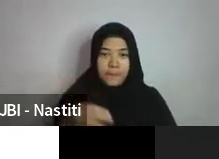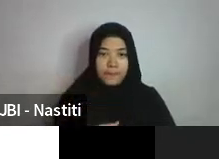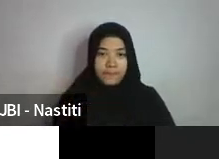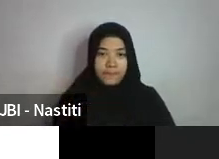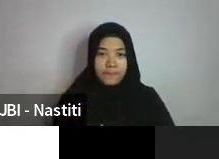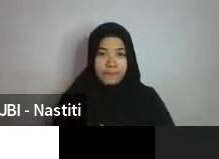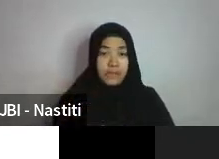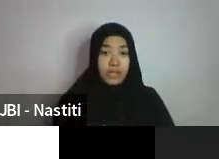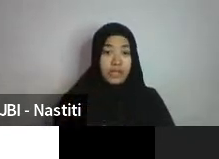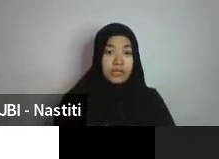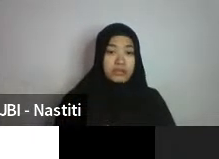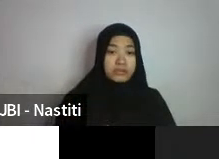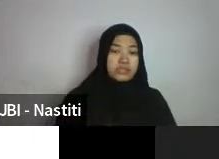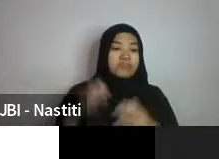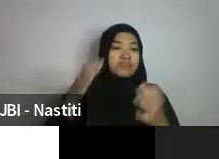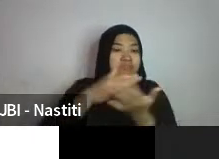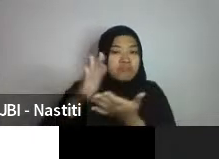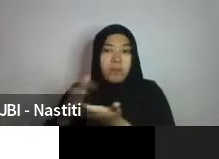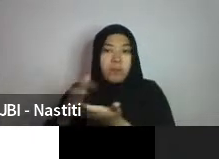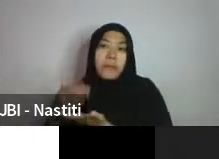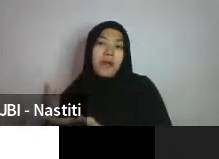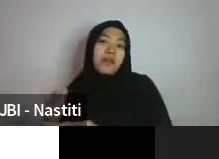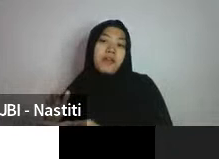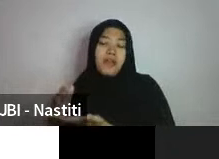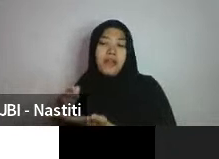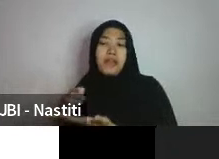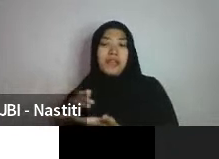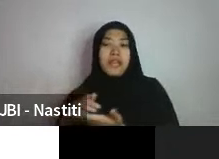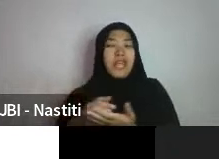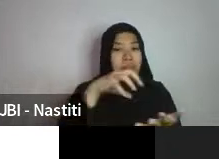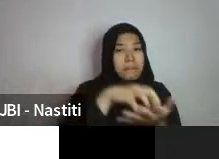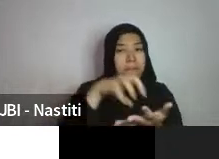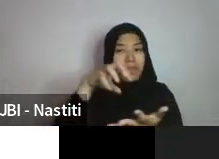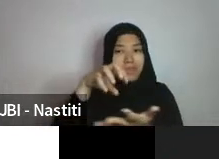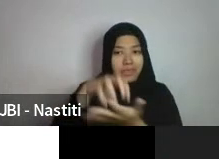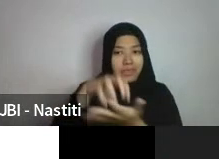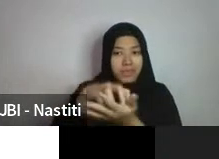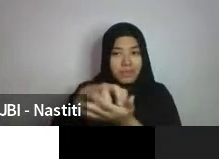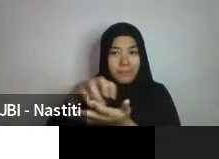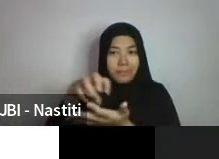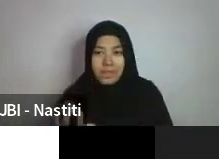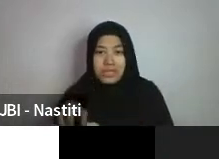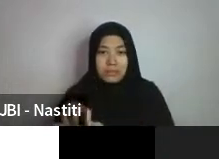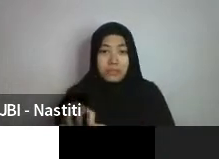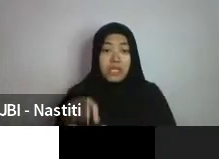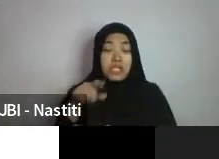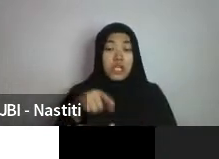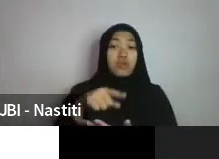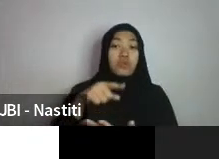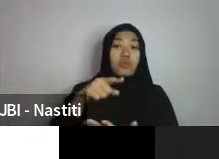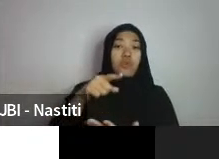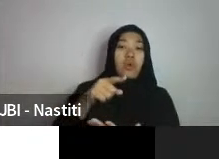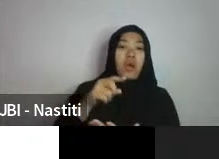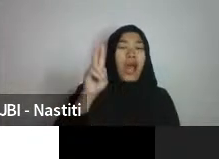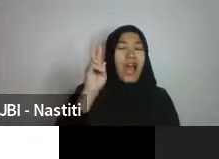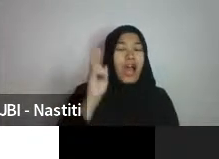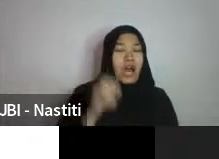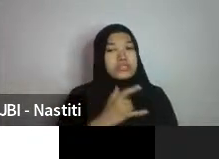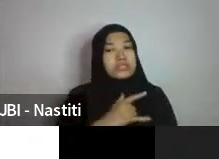mental hospitals should stay there as a backup, but it should be integrated, working together with